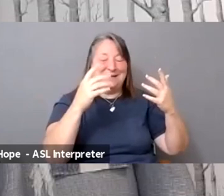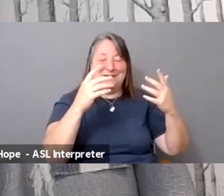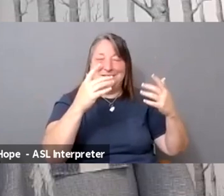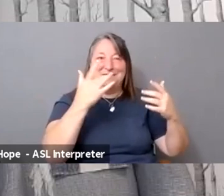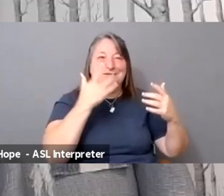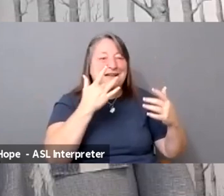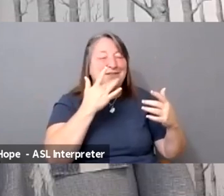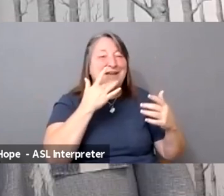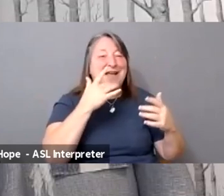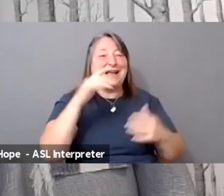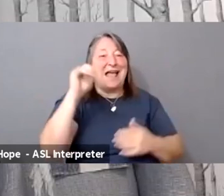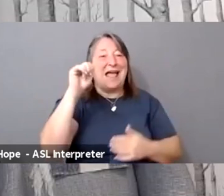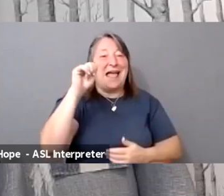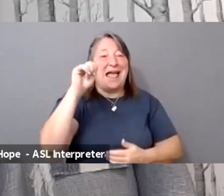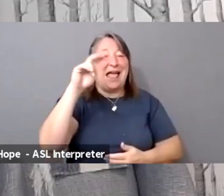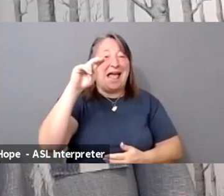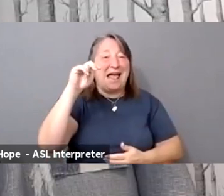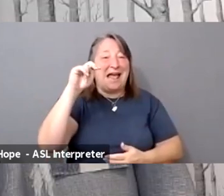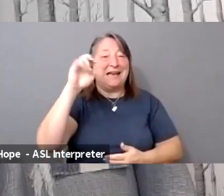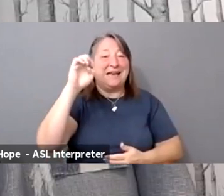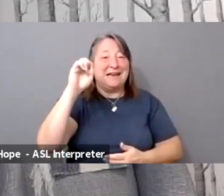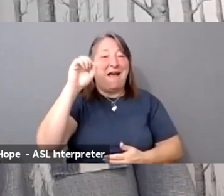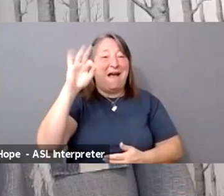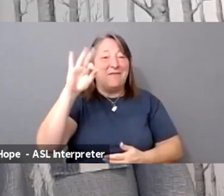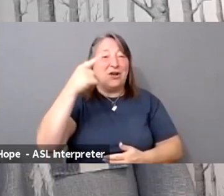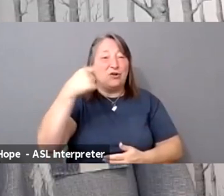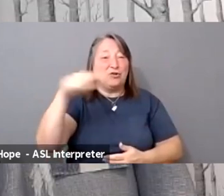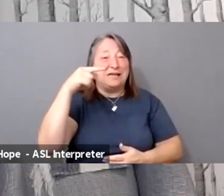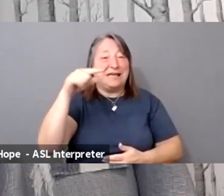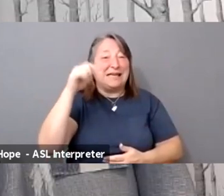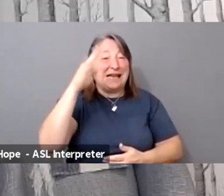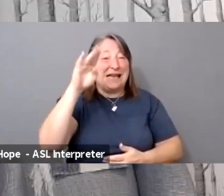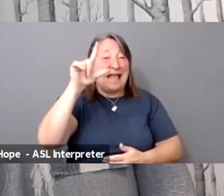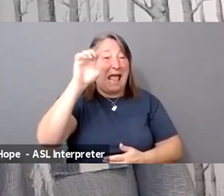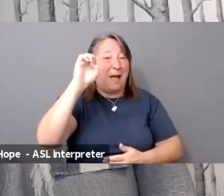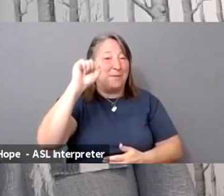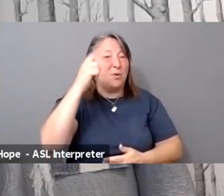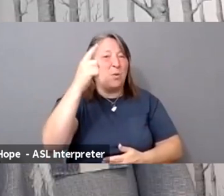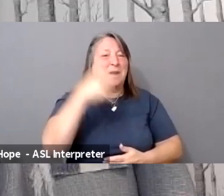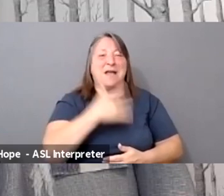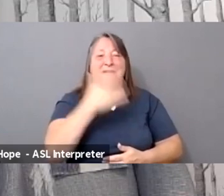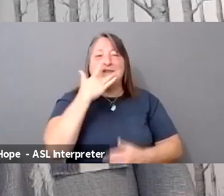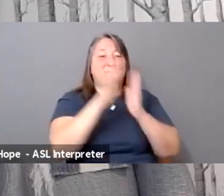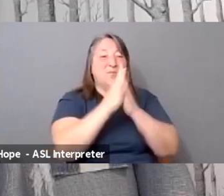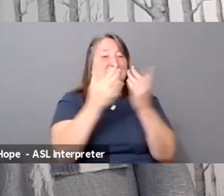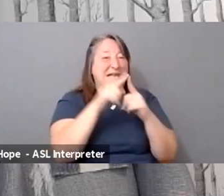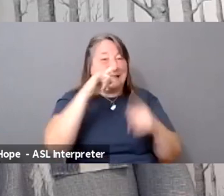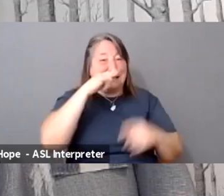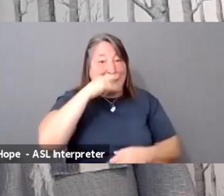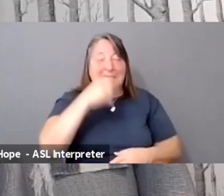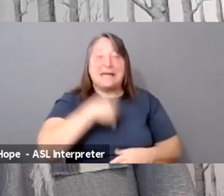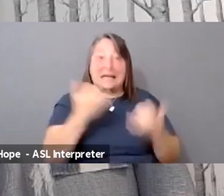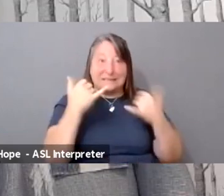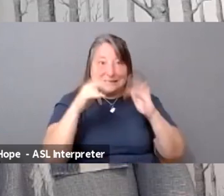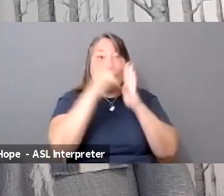Green Gables as like my, you know, one of my favorite books as a kid. I still go back and reread it.